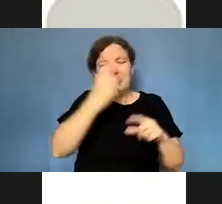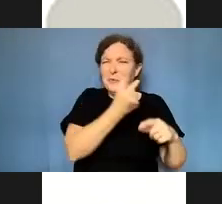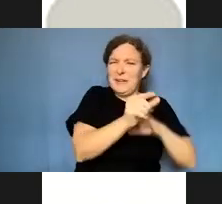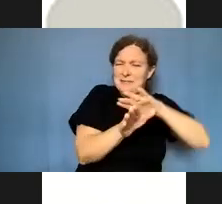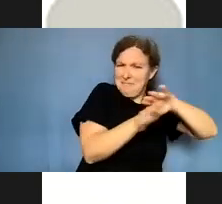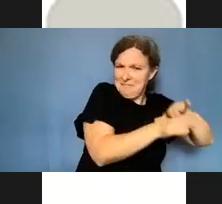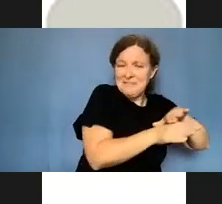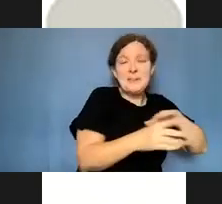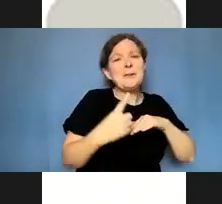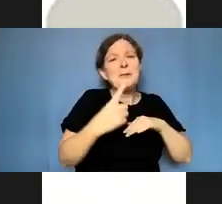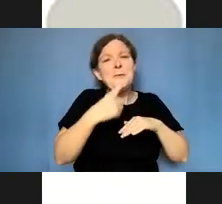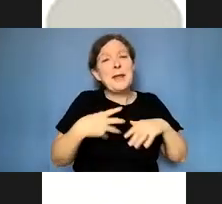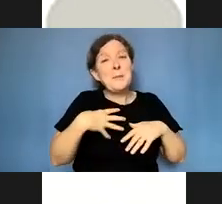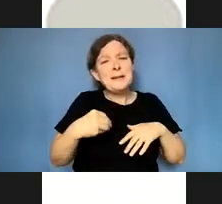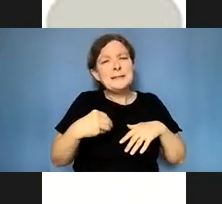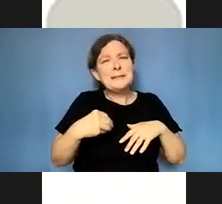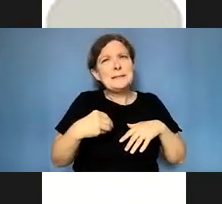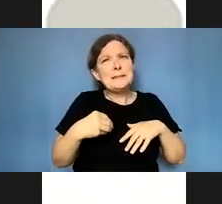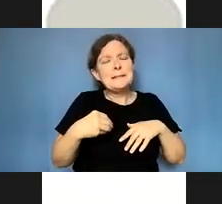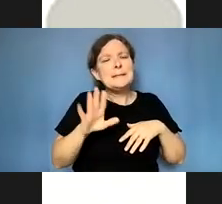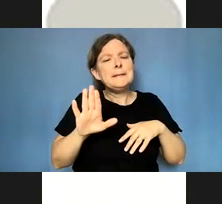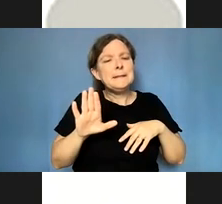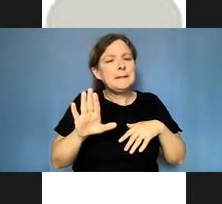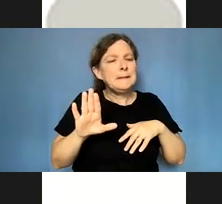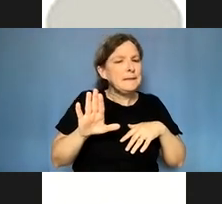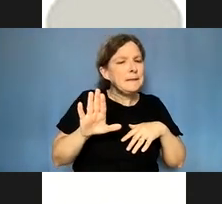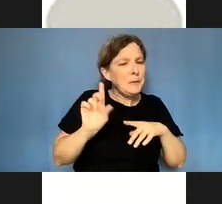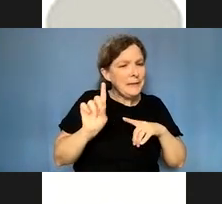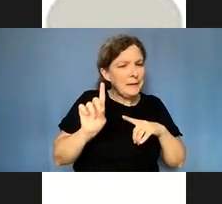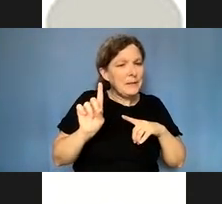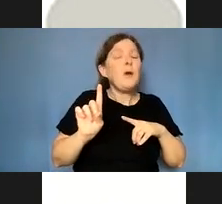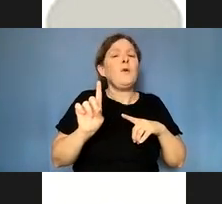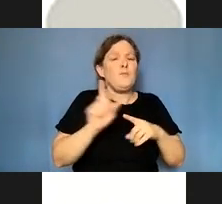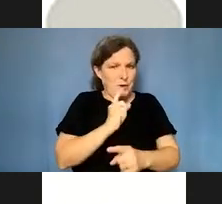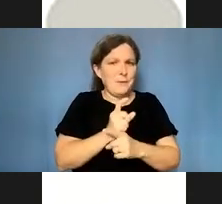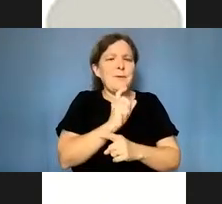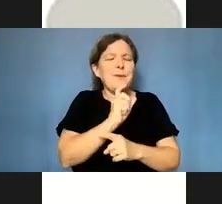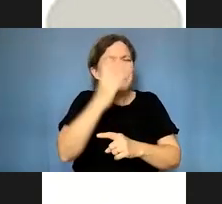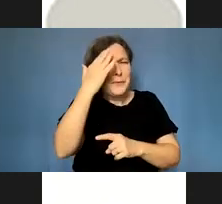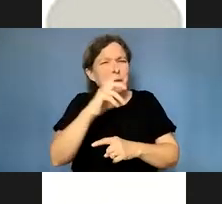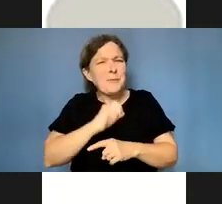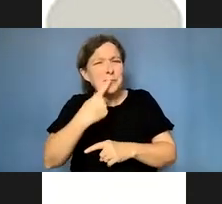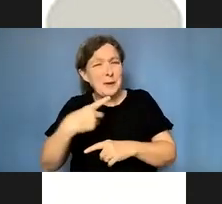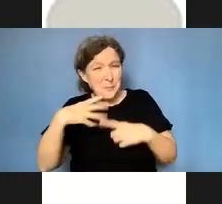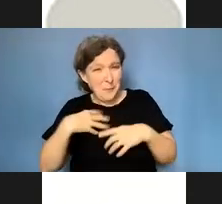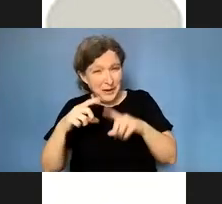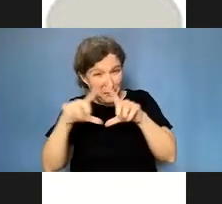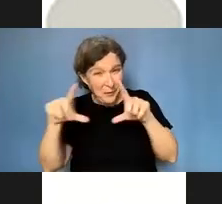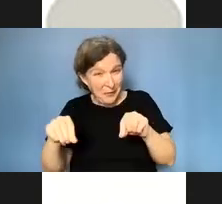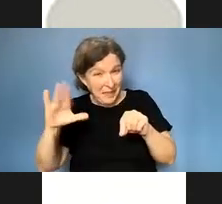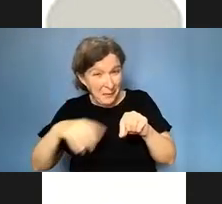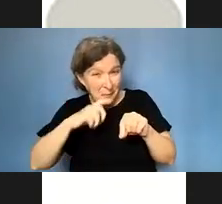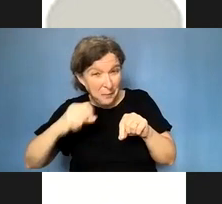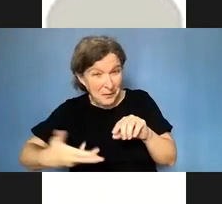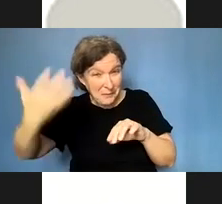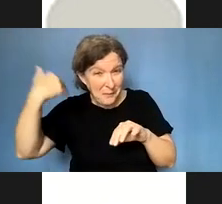photo health card, oh wait, sorry, I'll just move on. Yeah, an old red and white health card, then you